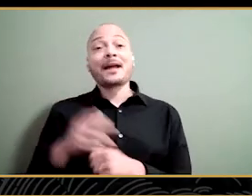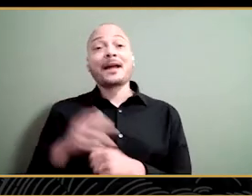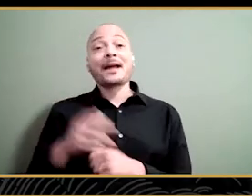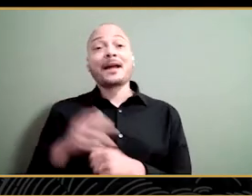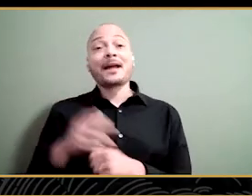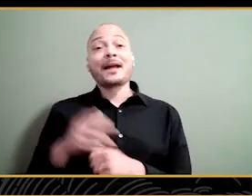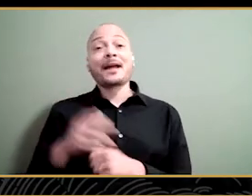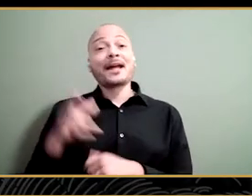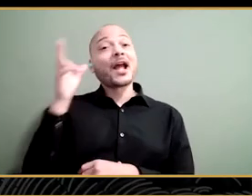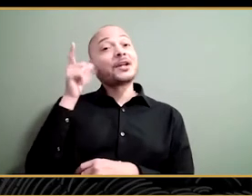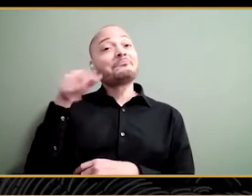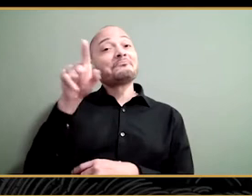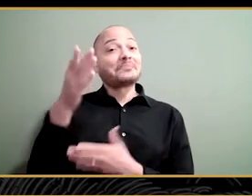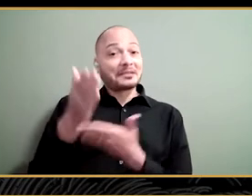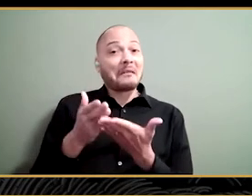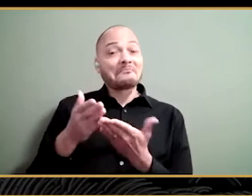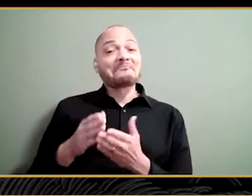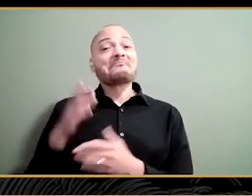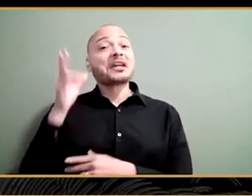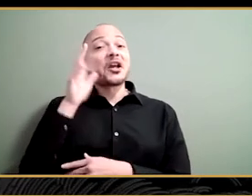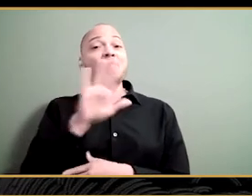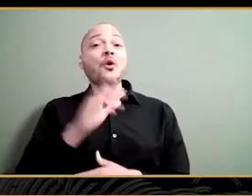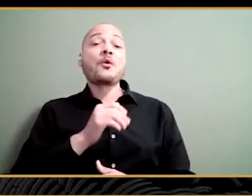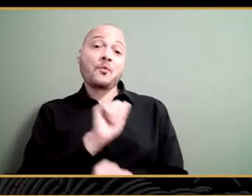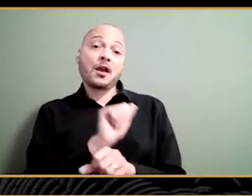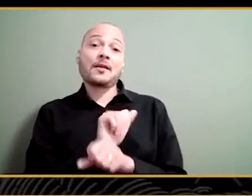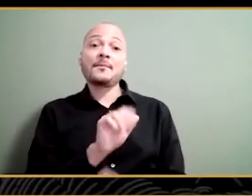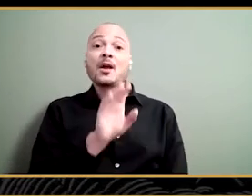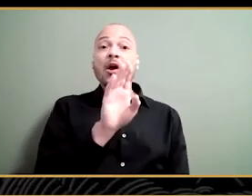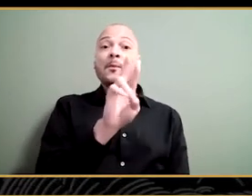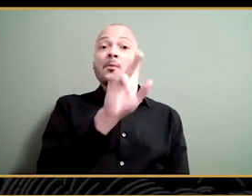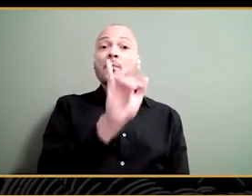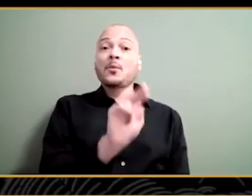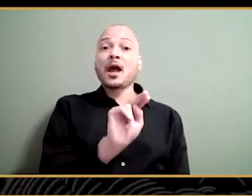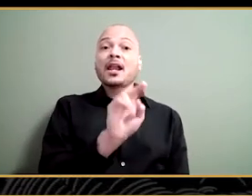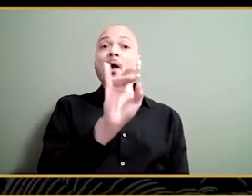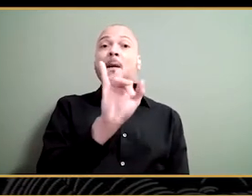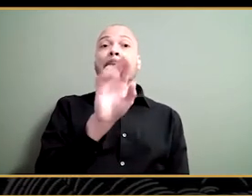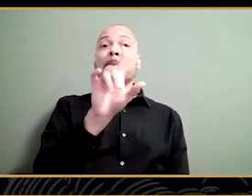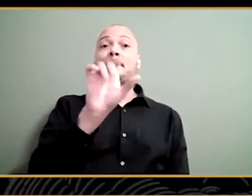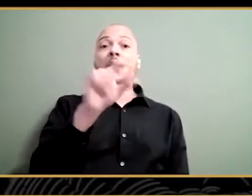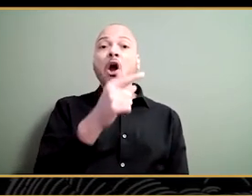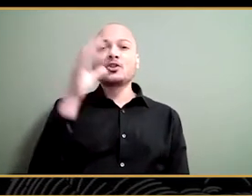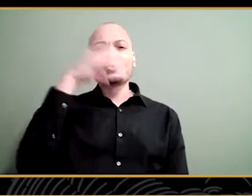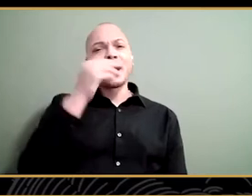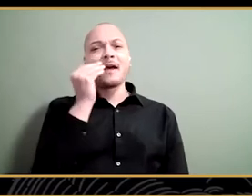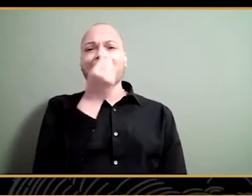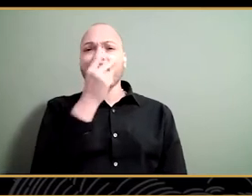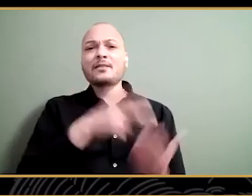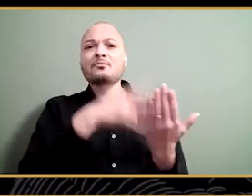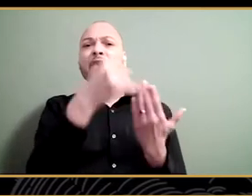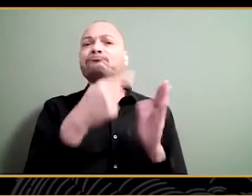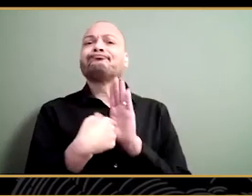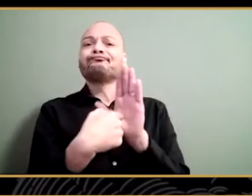from the selection committee. The poems in Brian Birdlong's Strange Flowers project excavate the zombie figure and